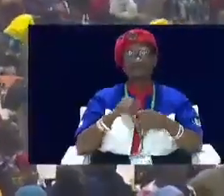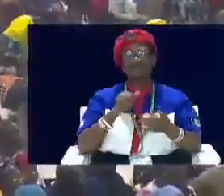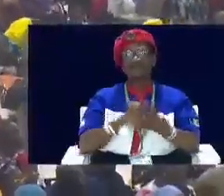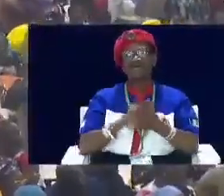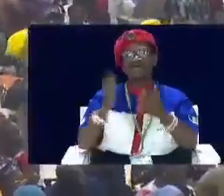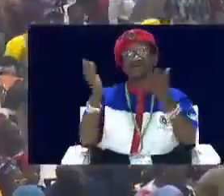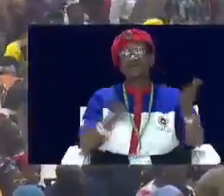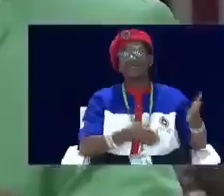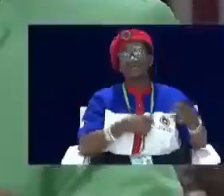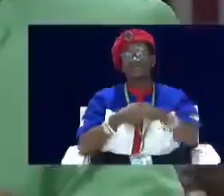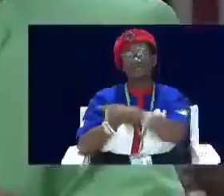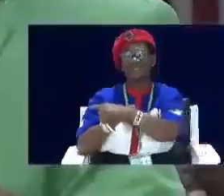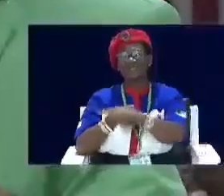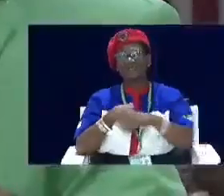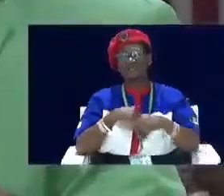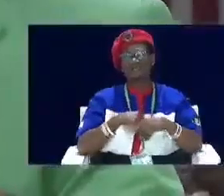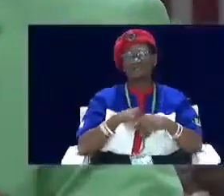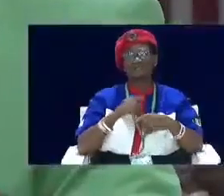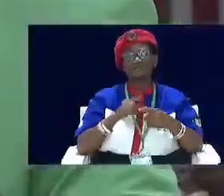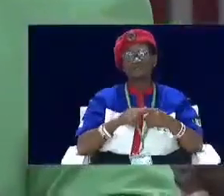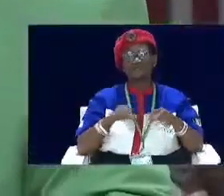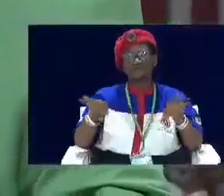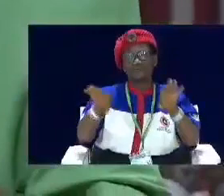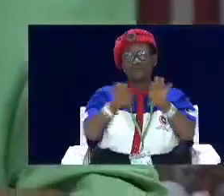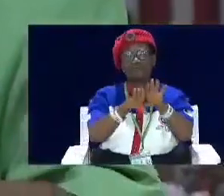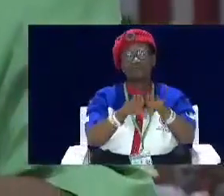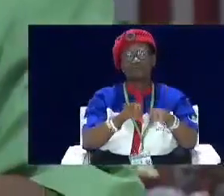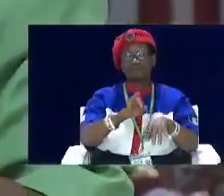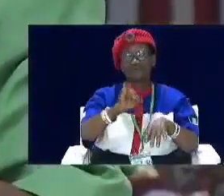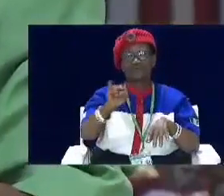That brings me to the conclusion.